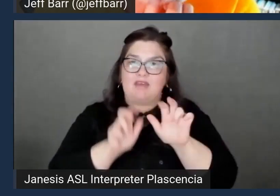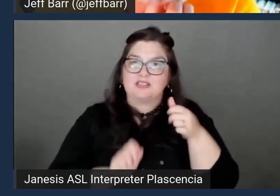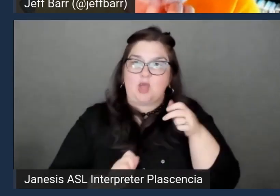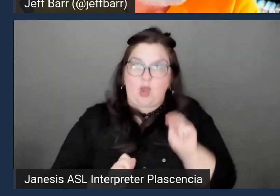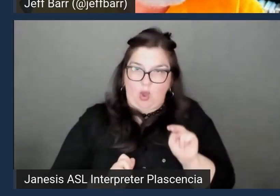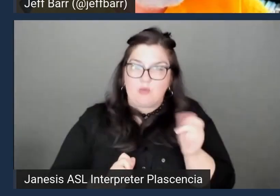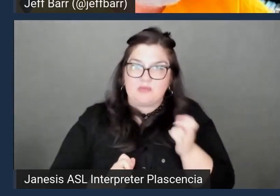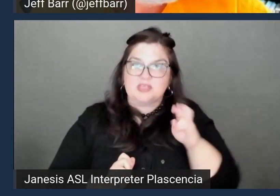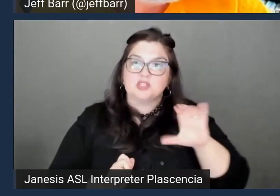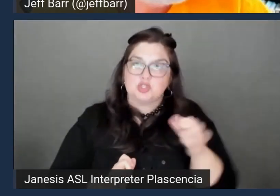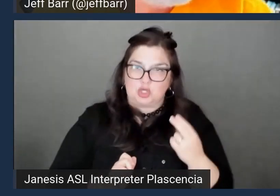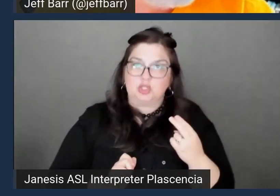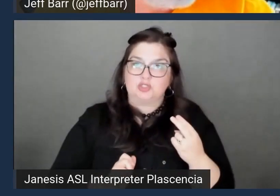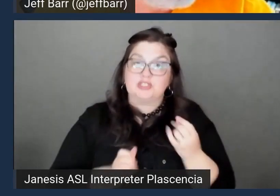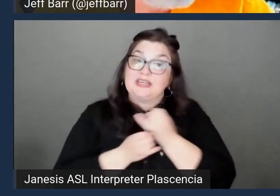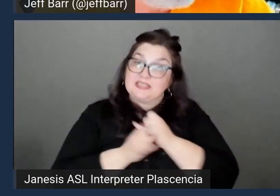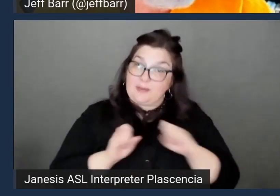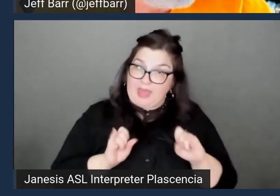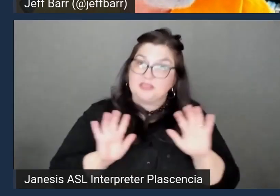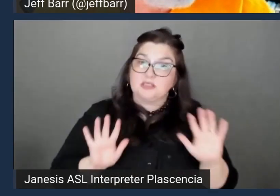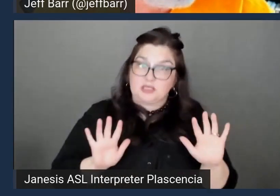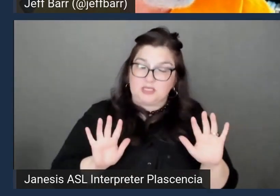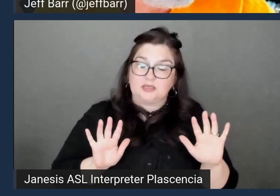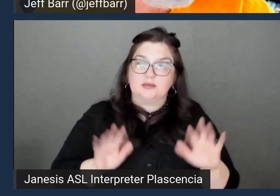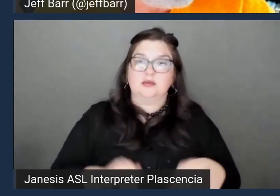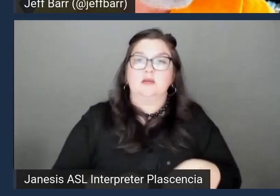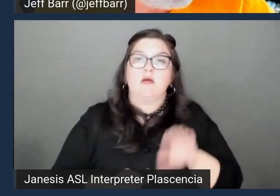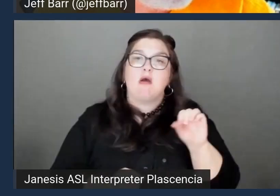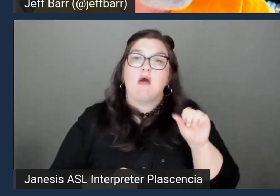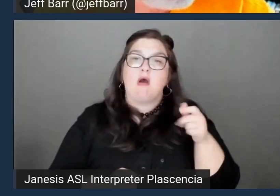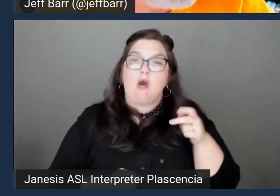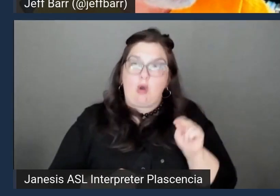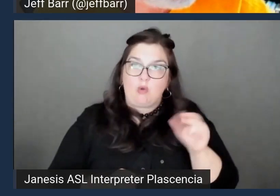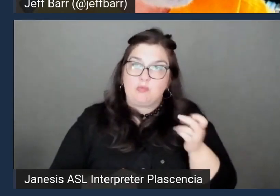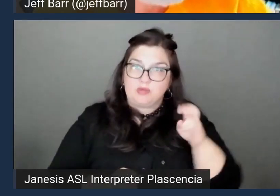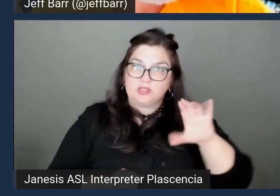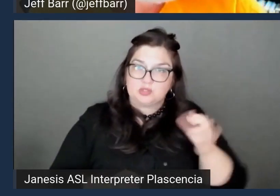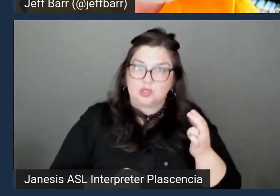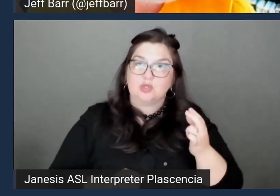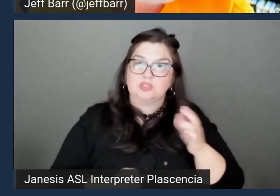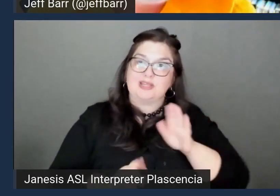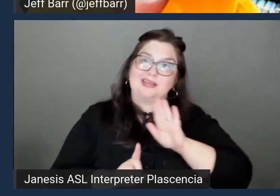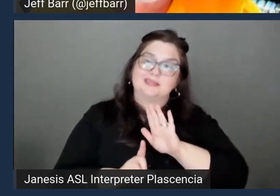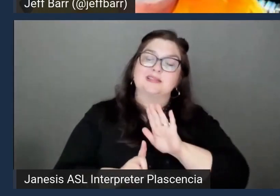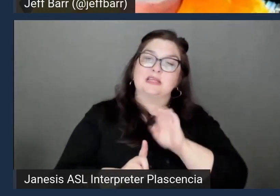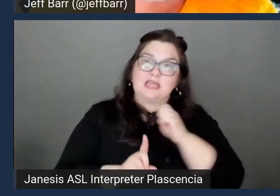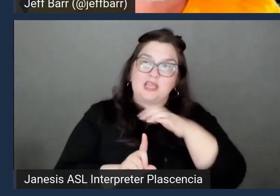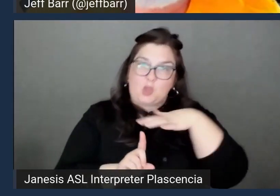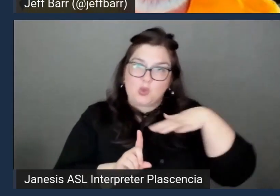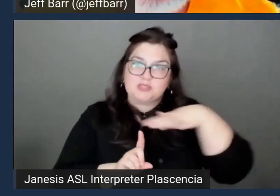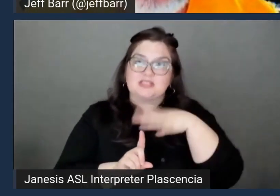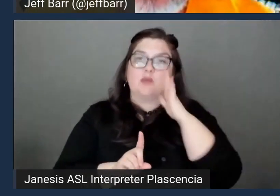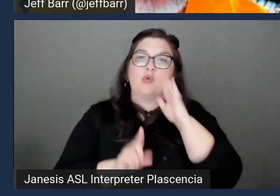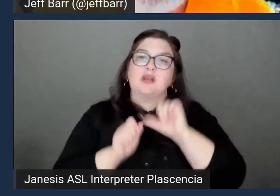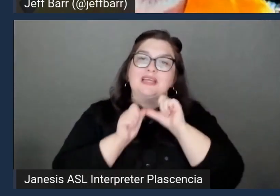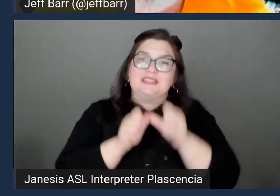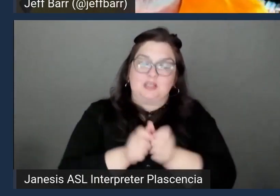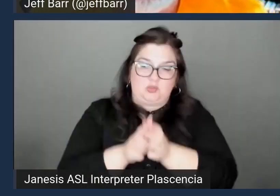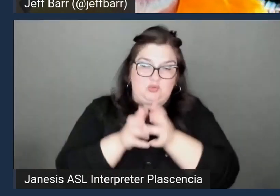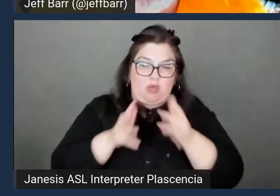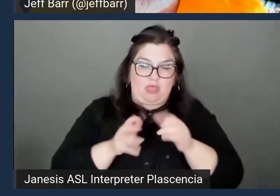independently so that OpenSearch and its ecosystem continues to thrive. We're already doing it. We've done the